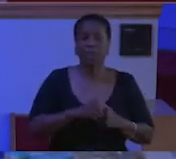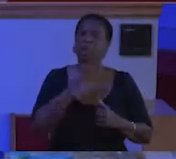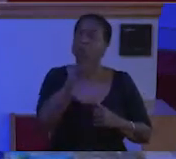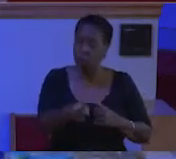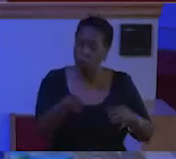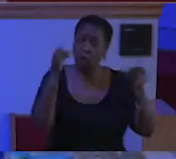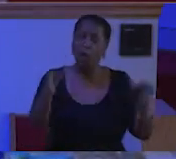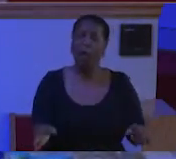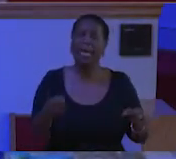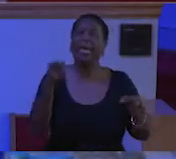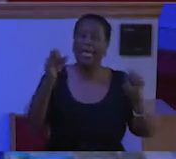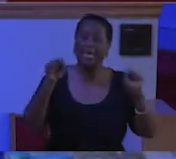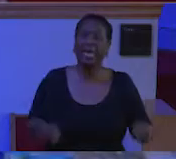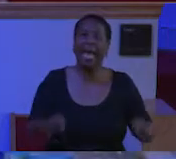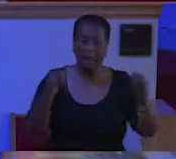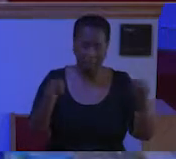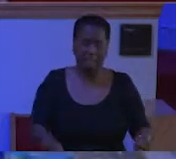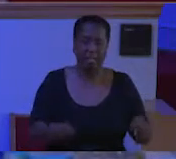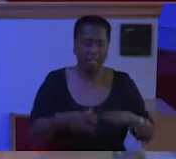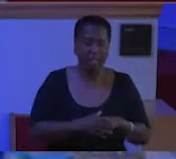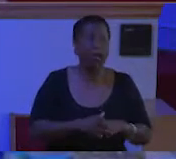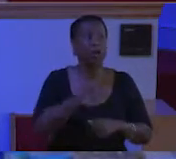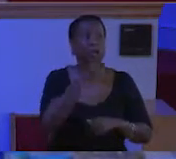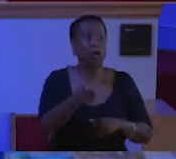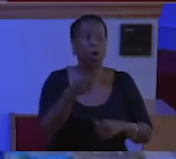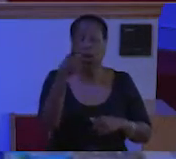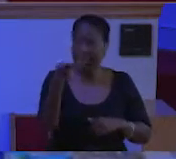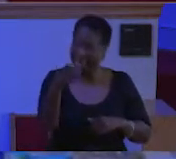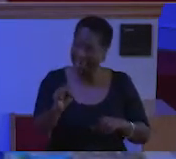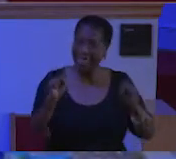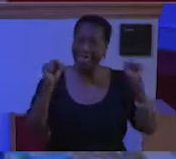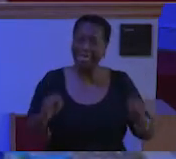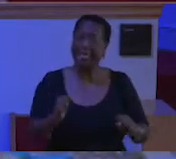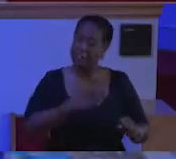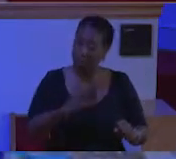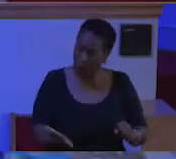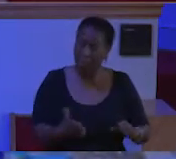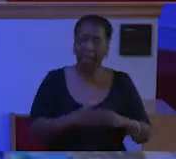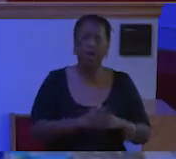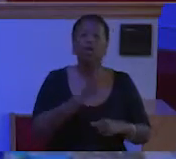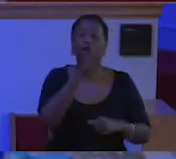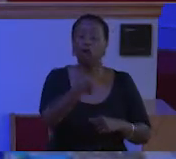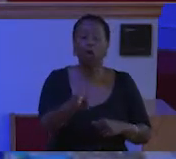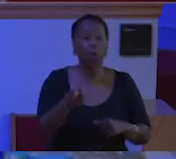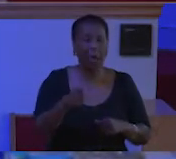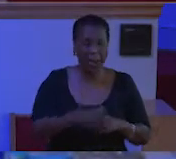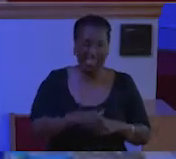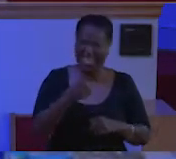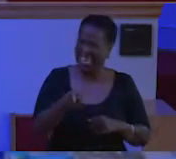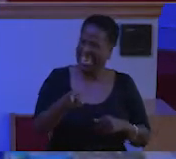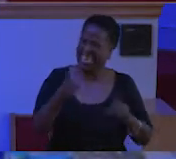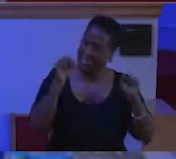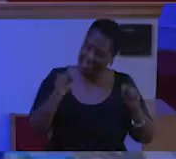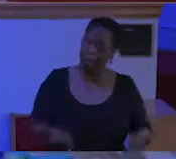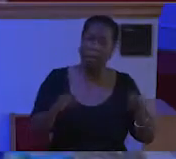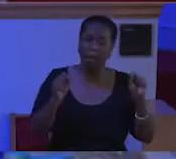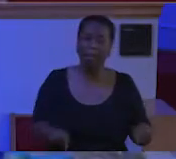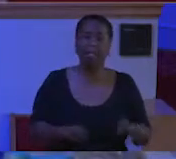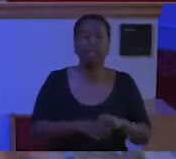surely he's able. Surely he's willing. Surely he's